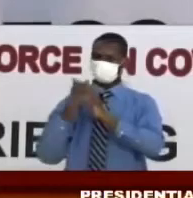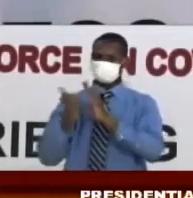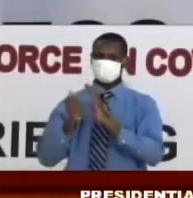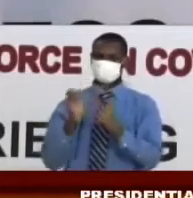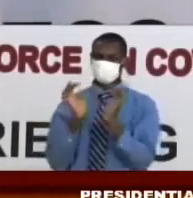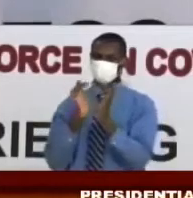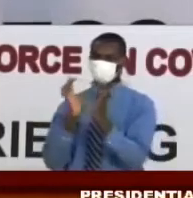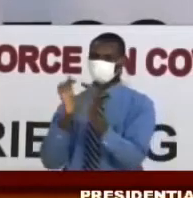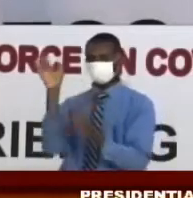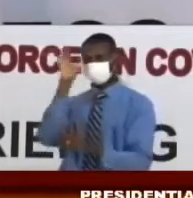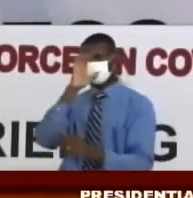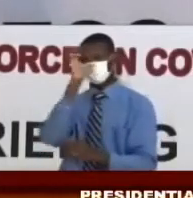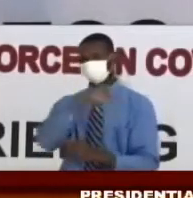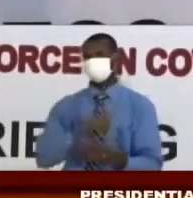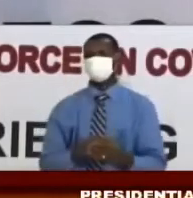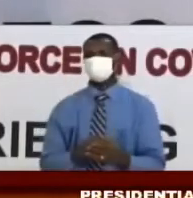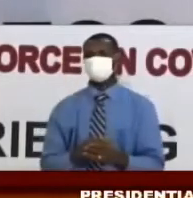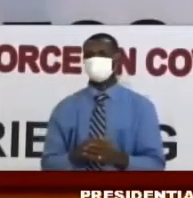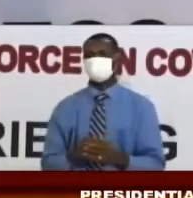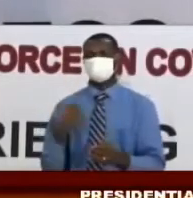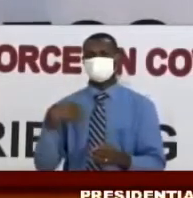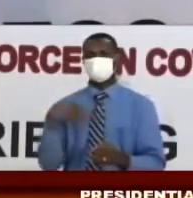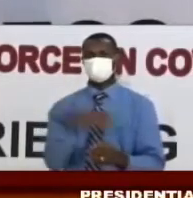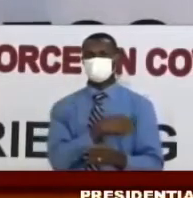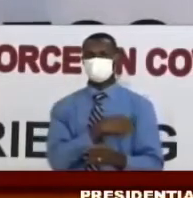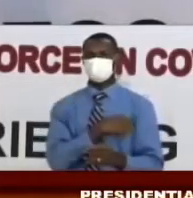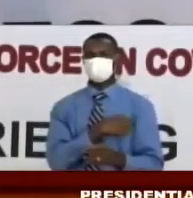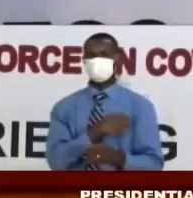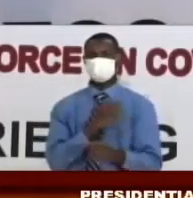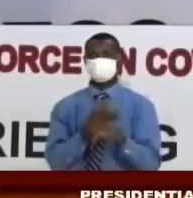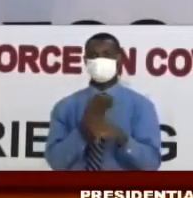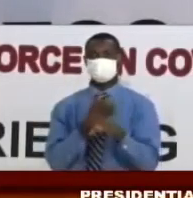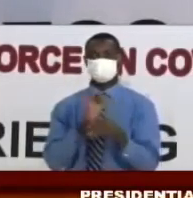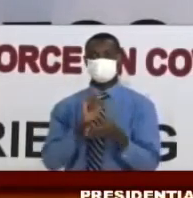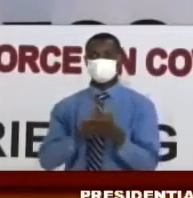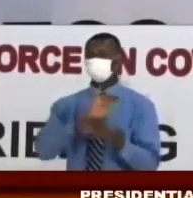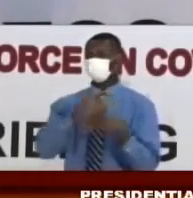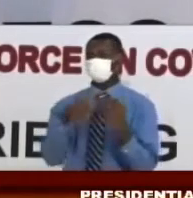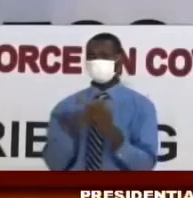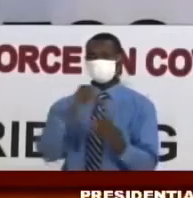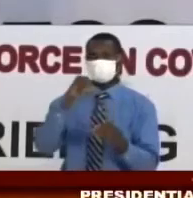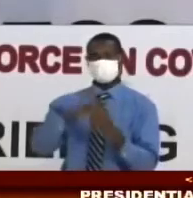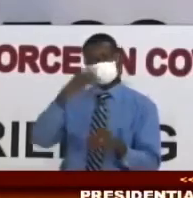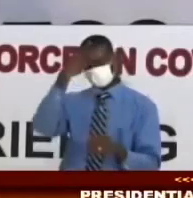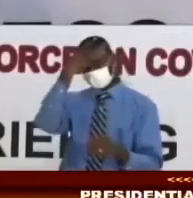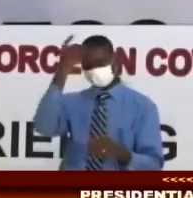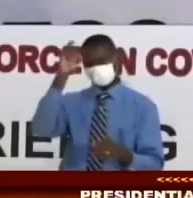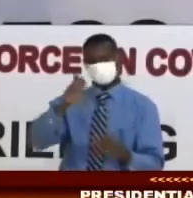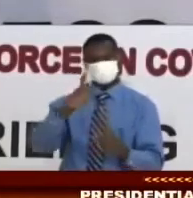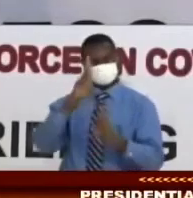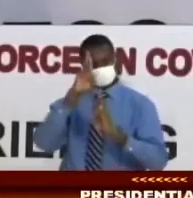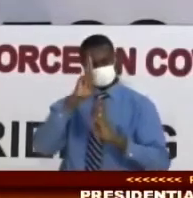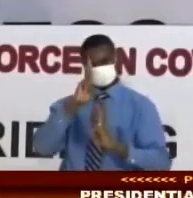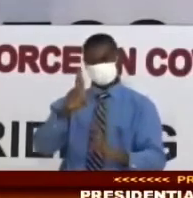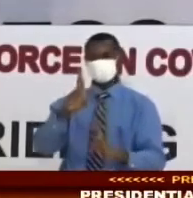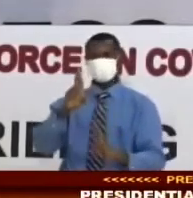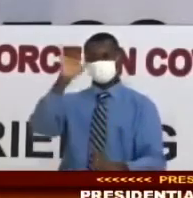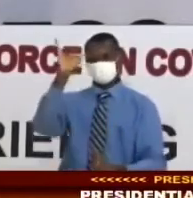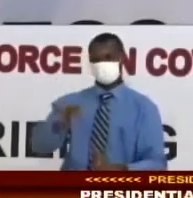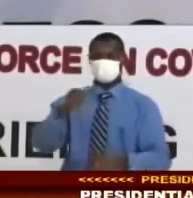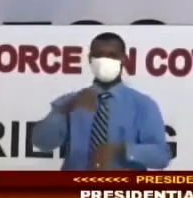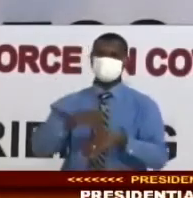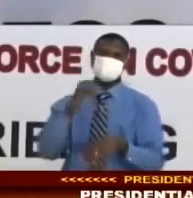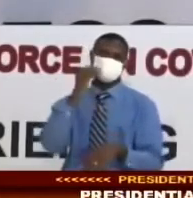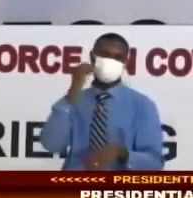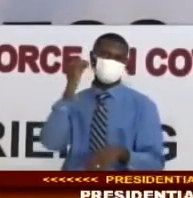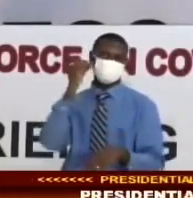We continue to ask persons to respect the stay-at-home order in Kano, which was placed by the state government. The